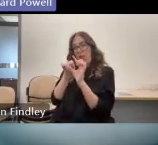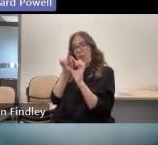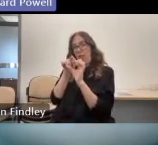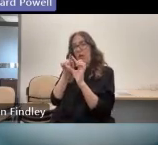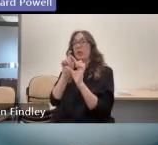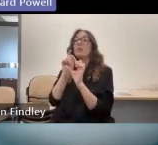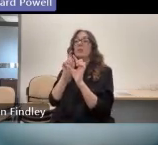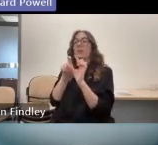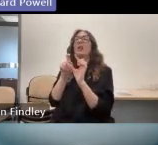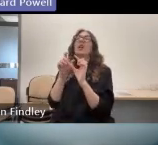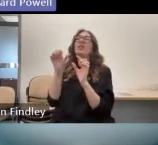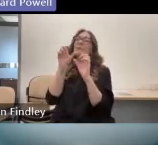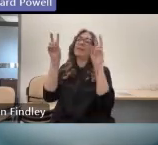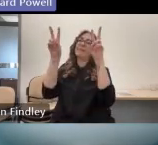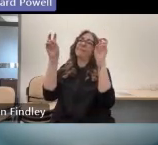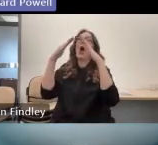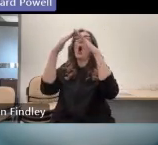screen.